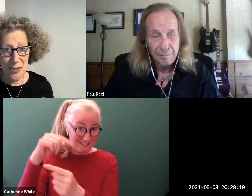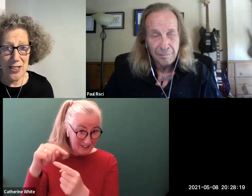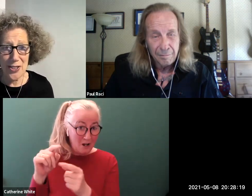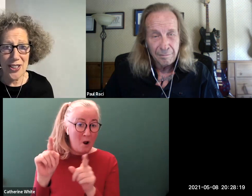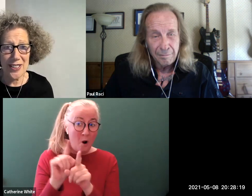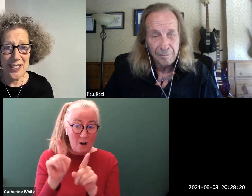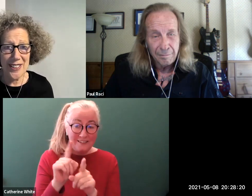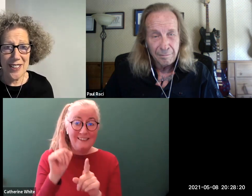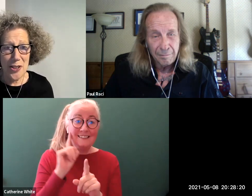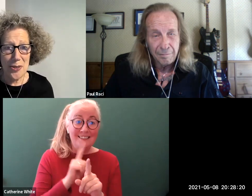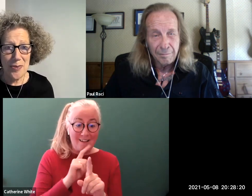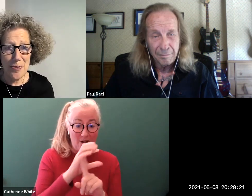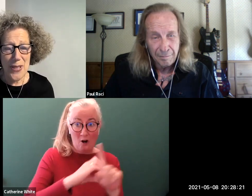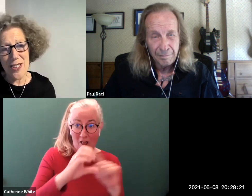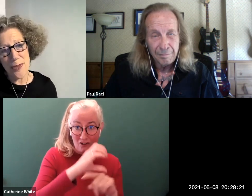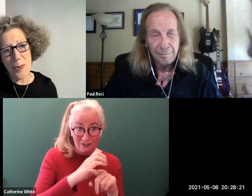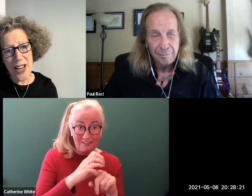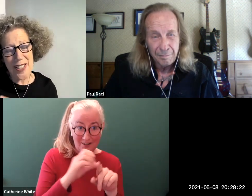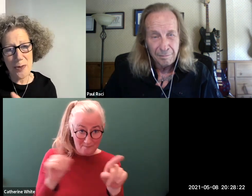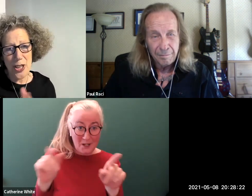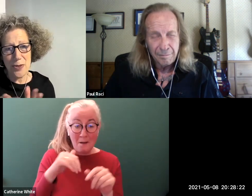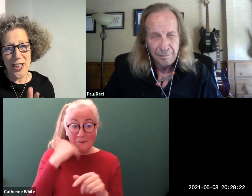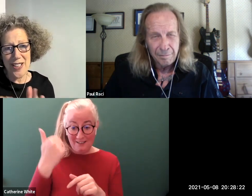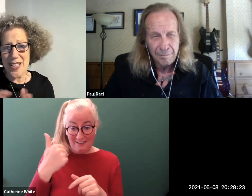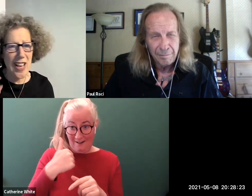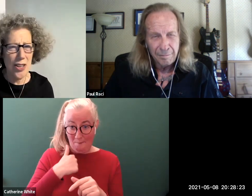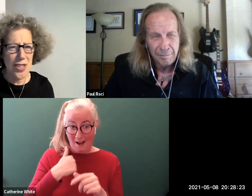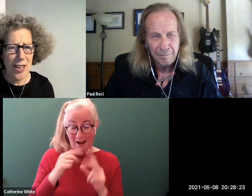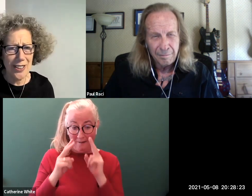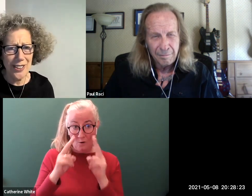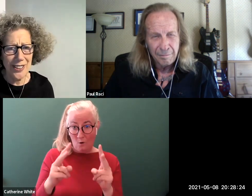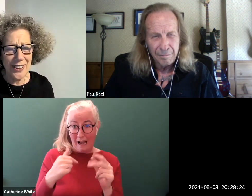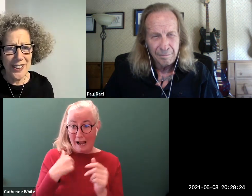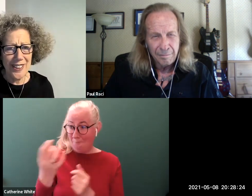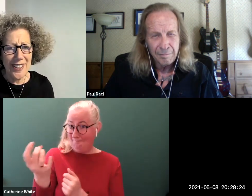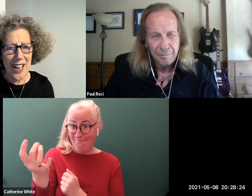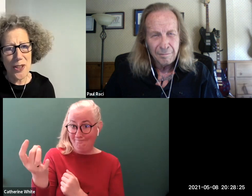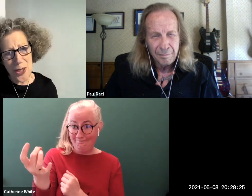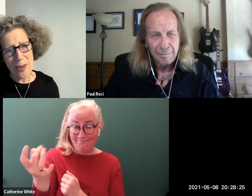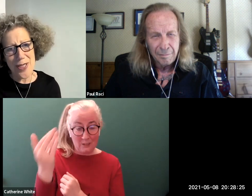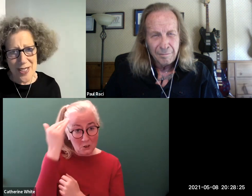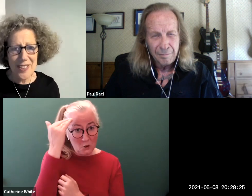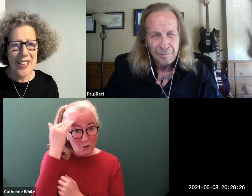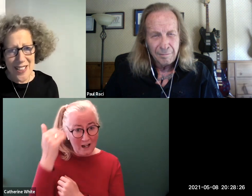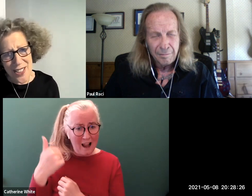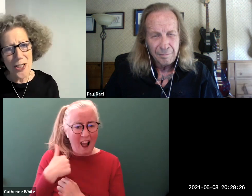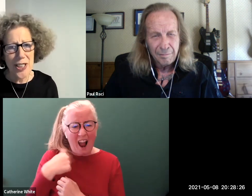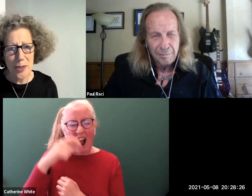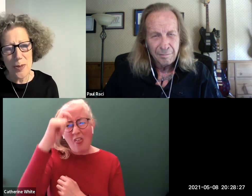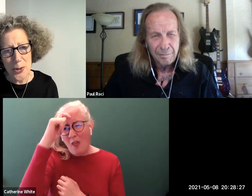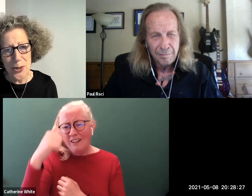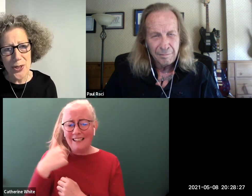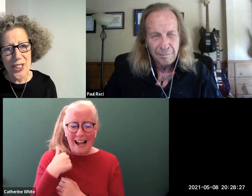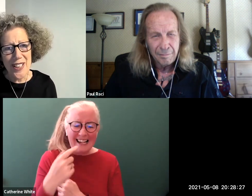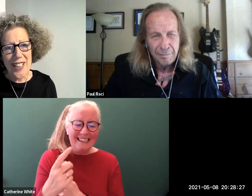the deaf culture. Hmm. Because from my side, what I've realised is I know so little. I thought I was getting to know a little